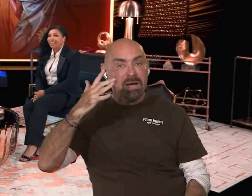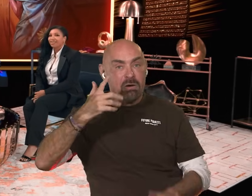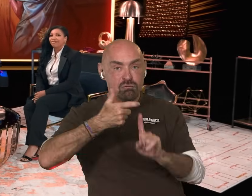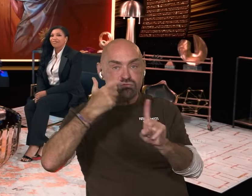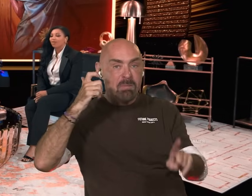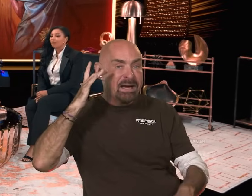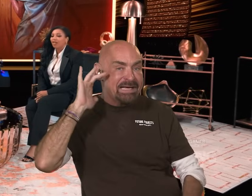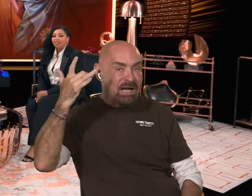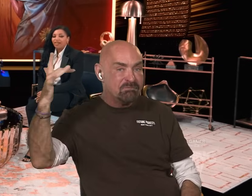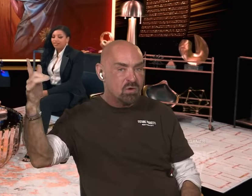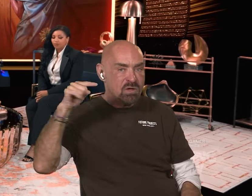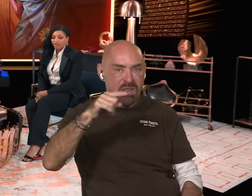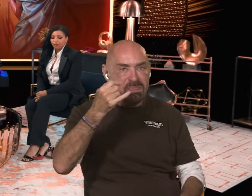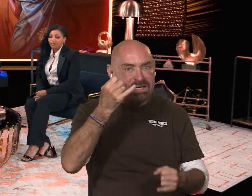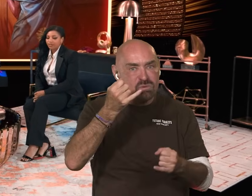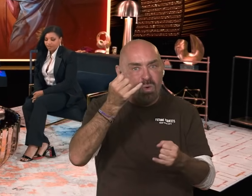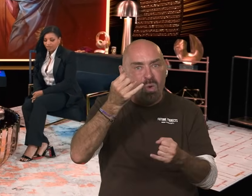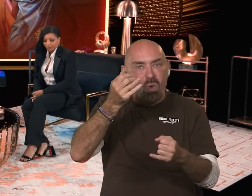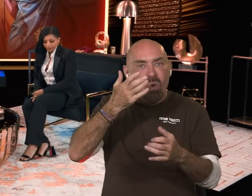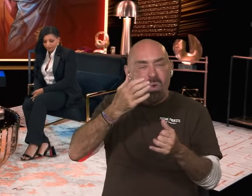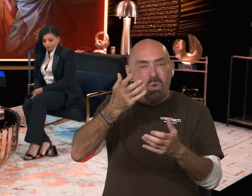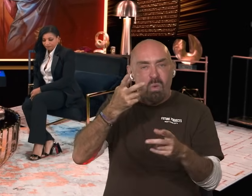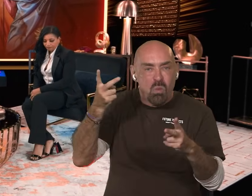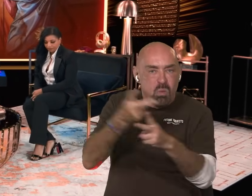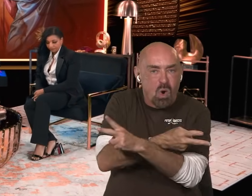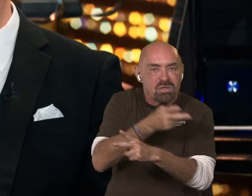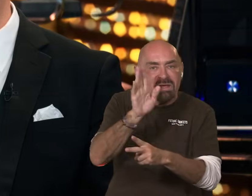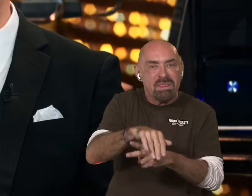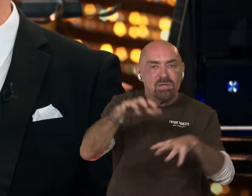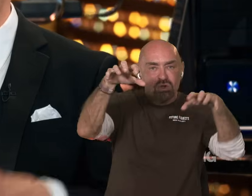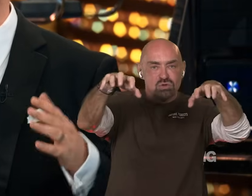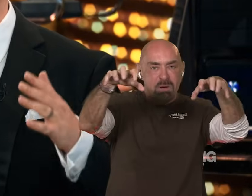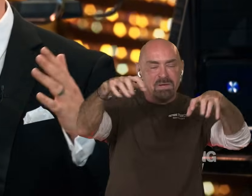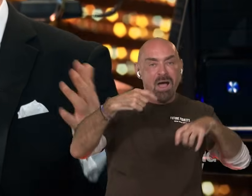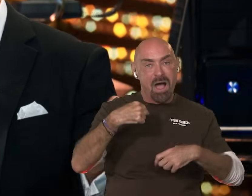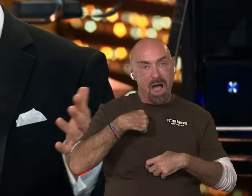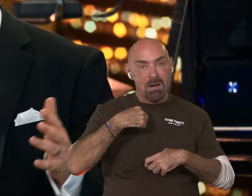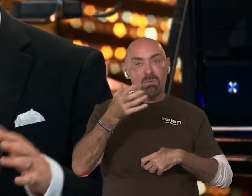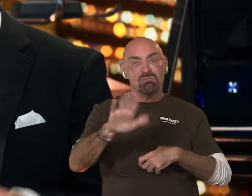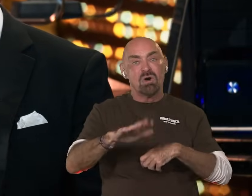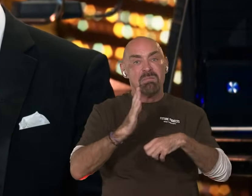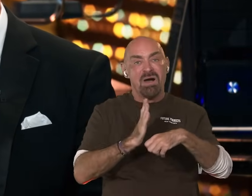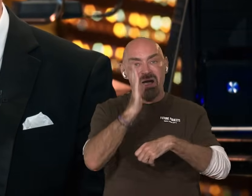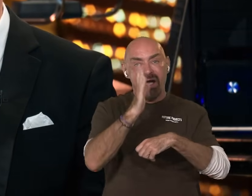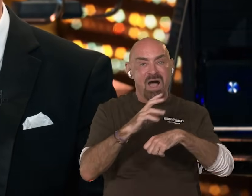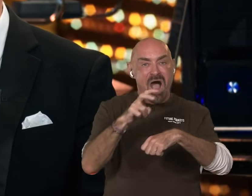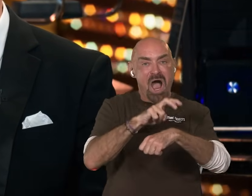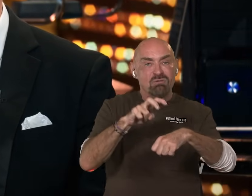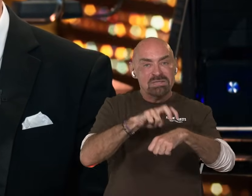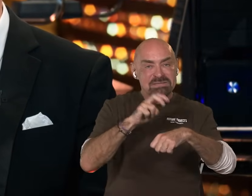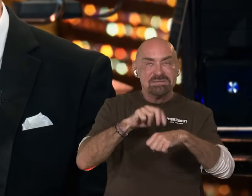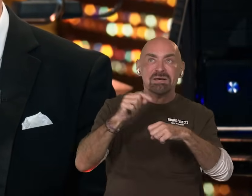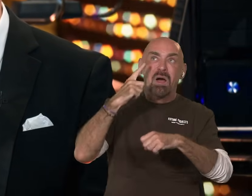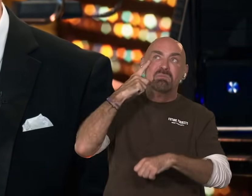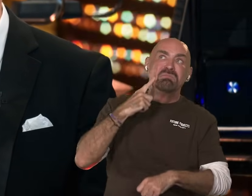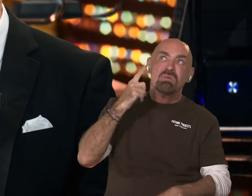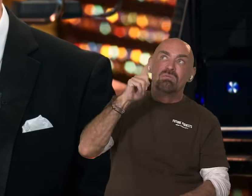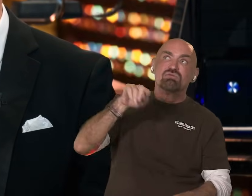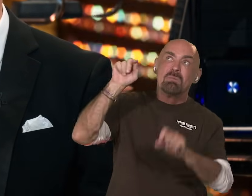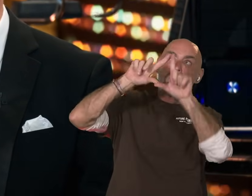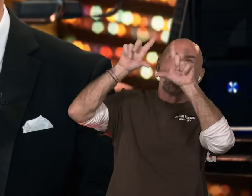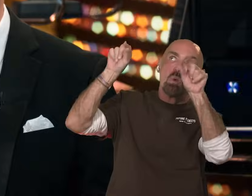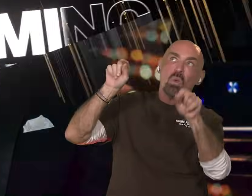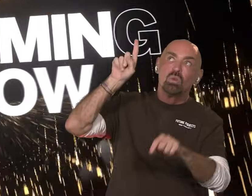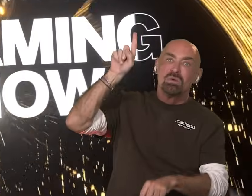I can confirm that's way worse than zombies. I feel you. I mean, my family's Irish. I get sunburned by the moon.